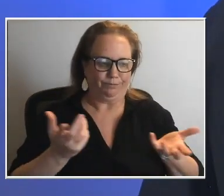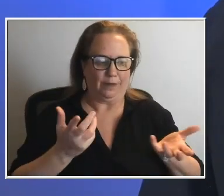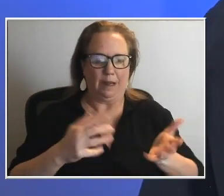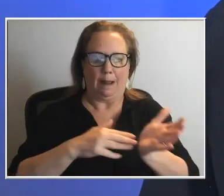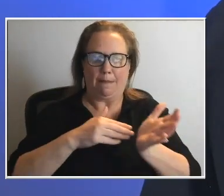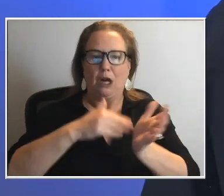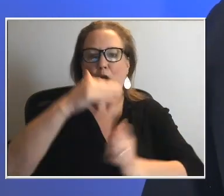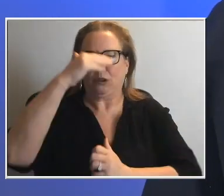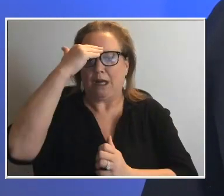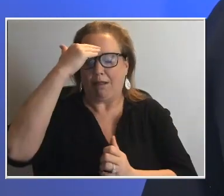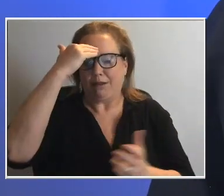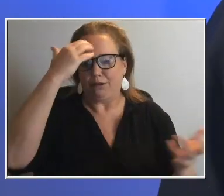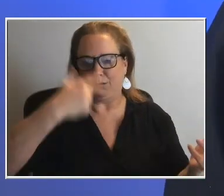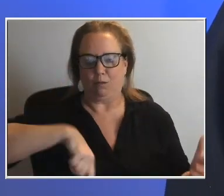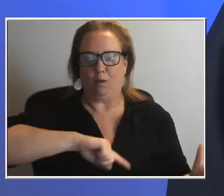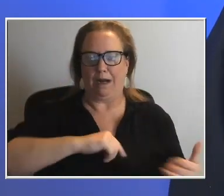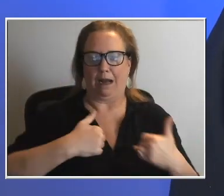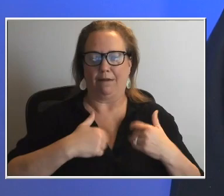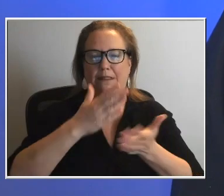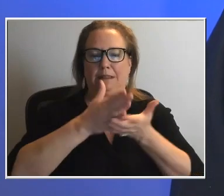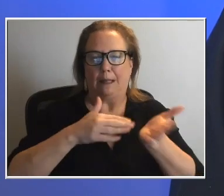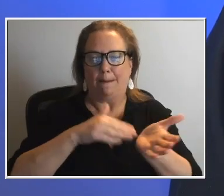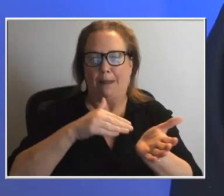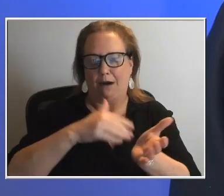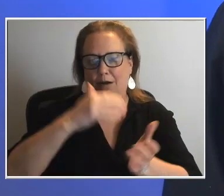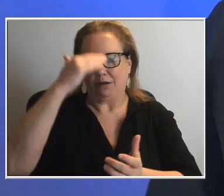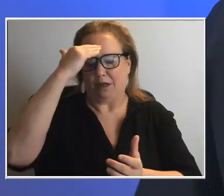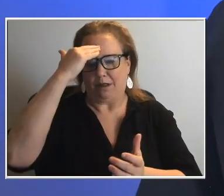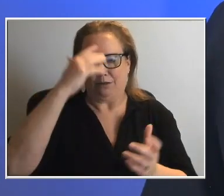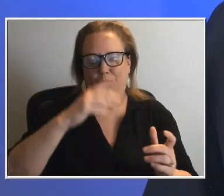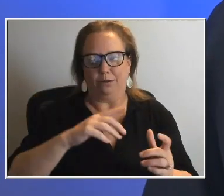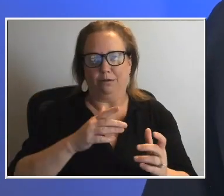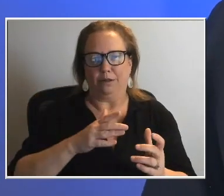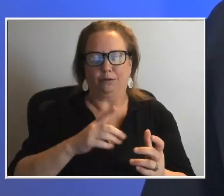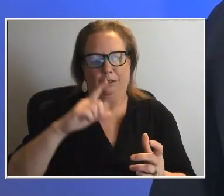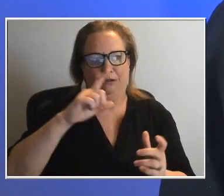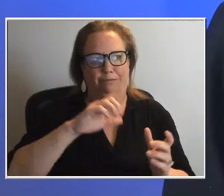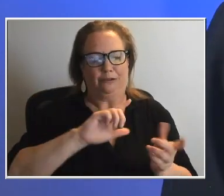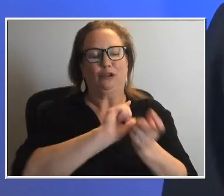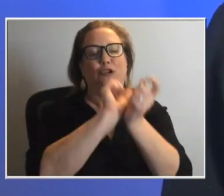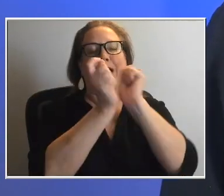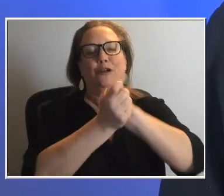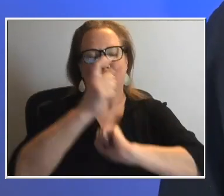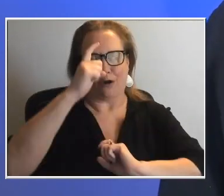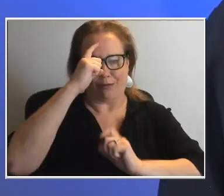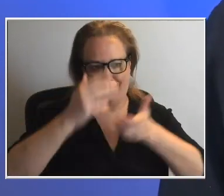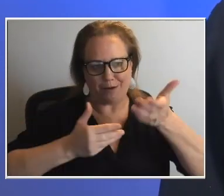knowledge that takes us into a different thought process. And